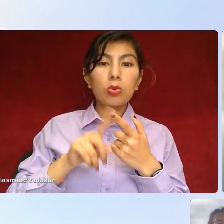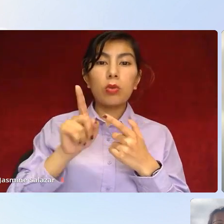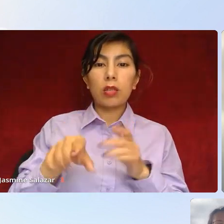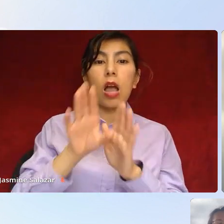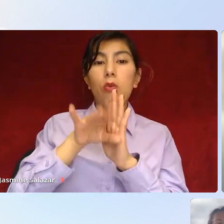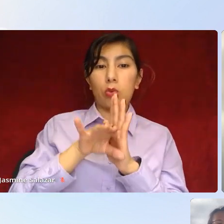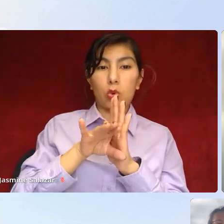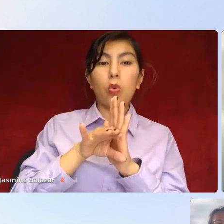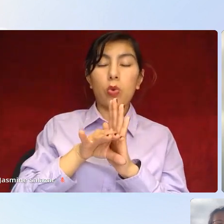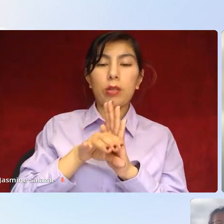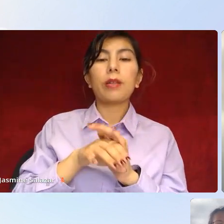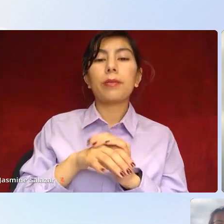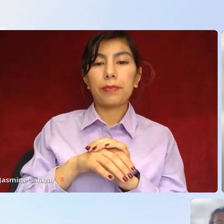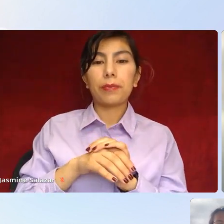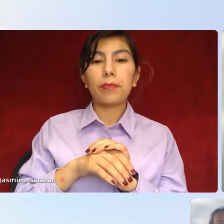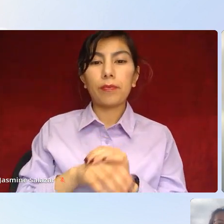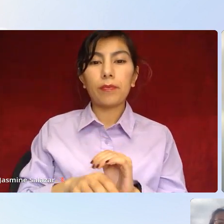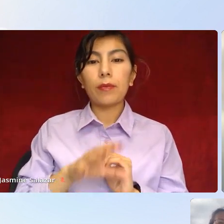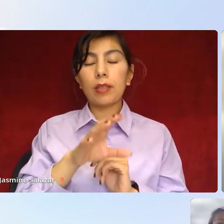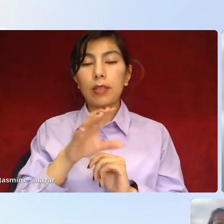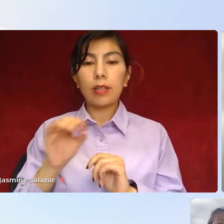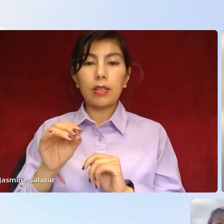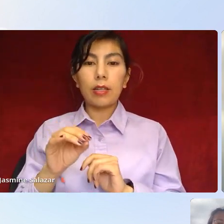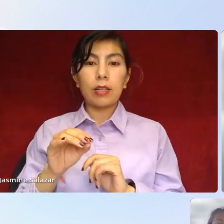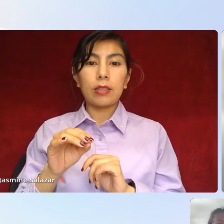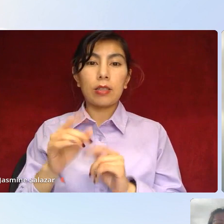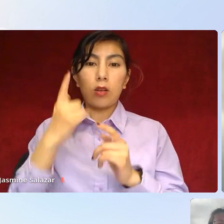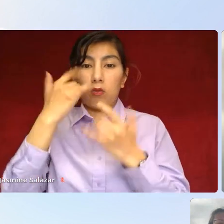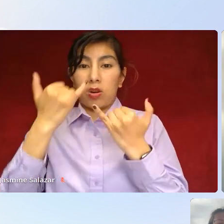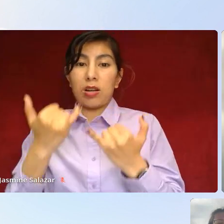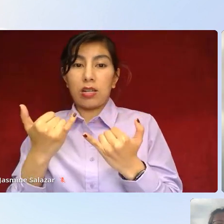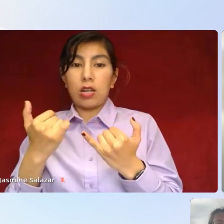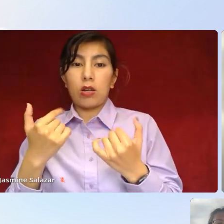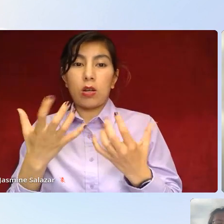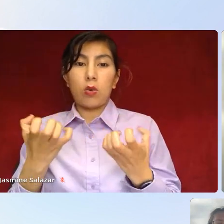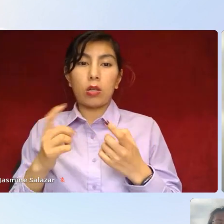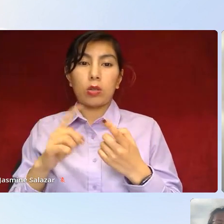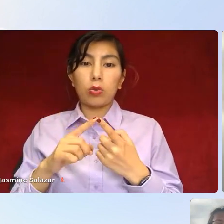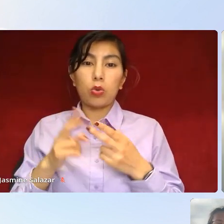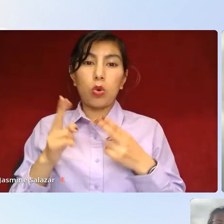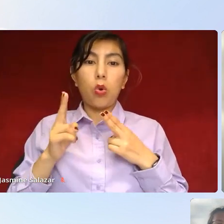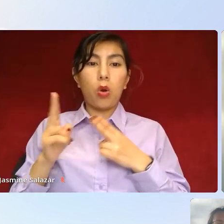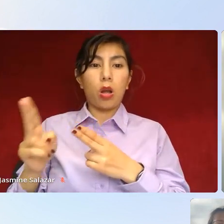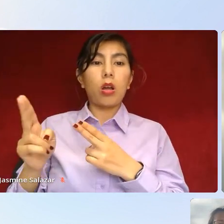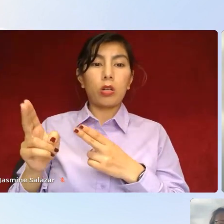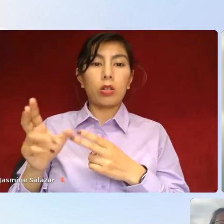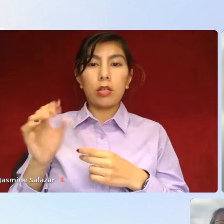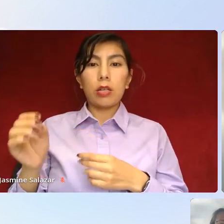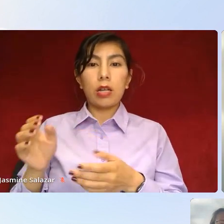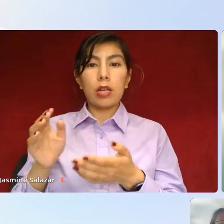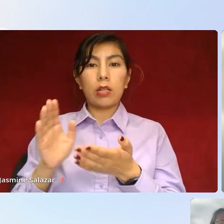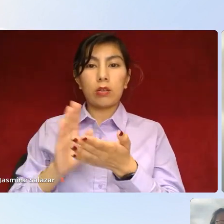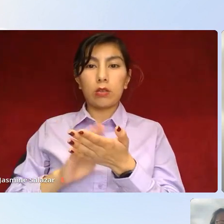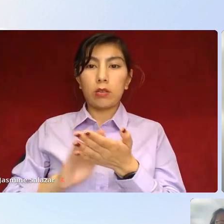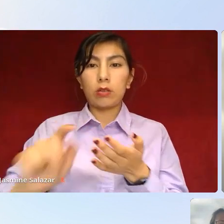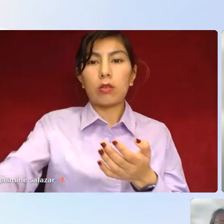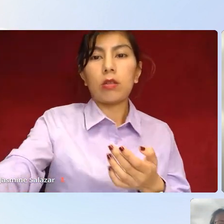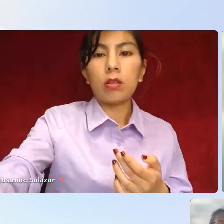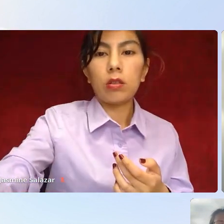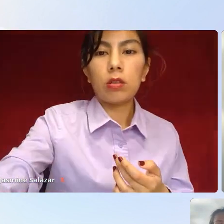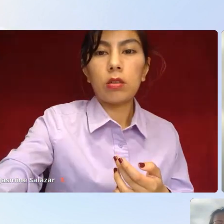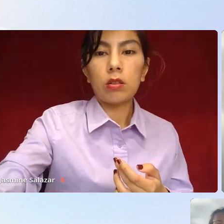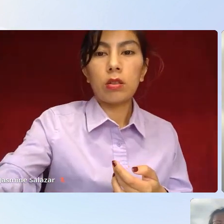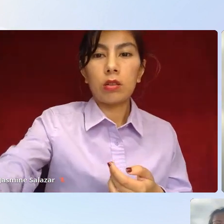recording. In the meantime, I do want to honor and acknowledge that we